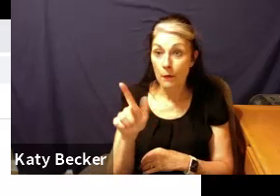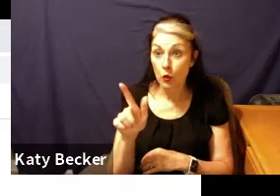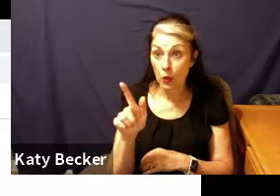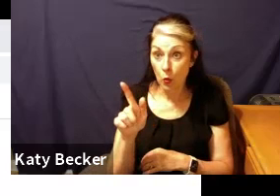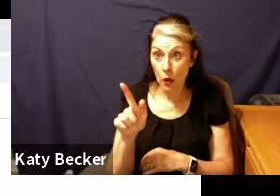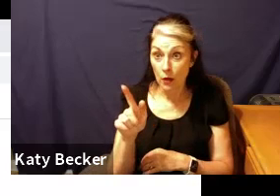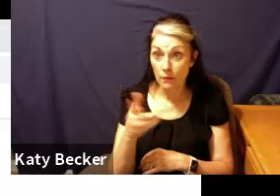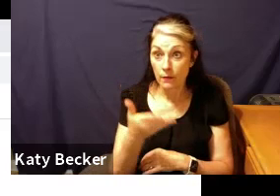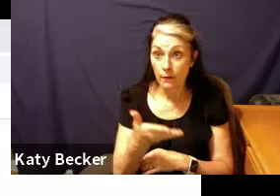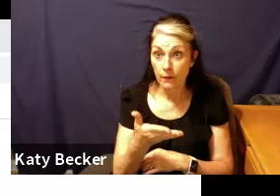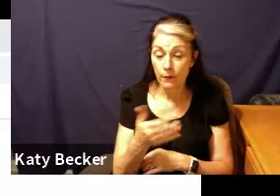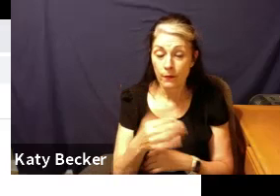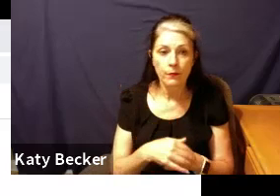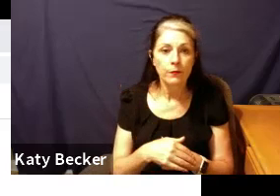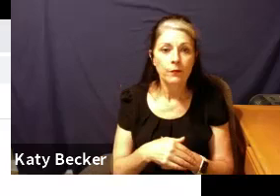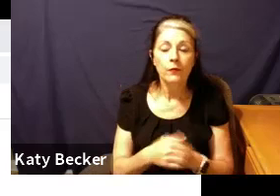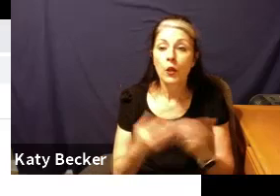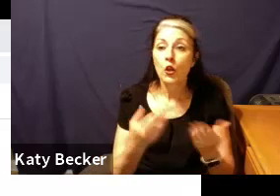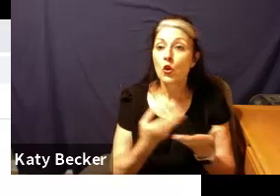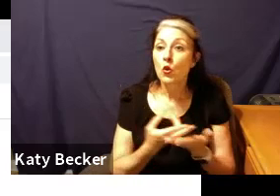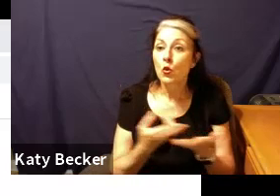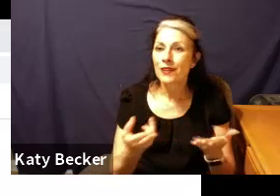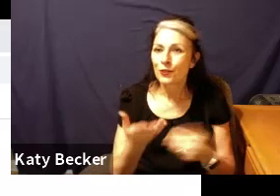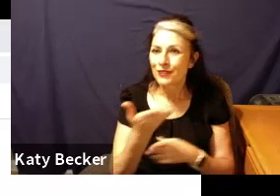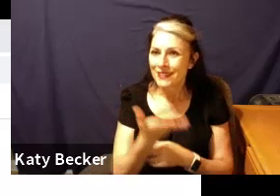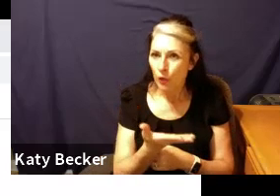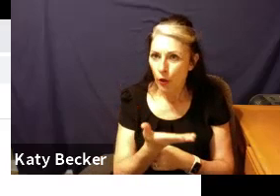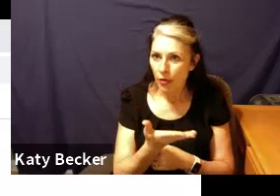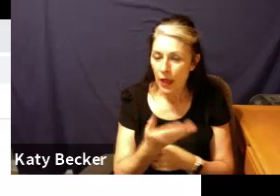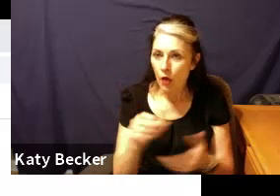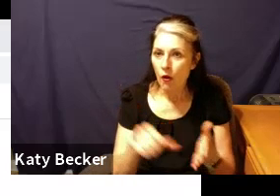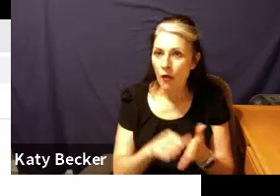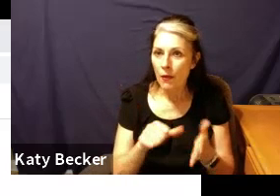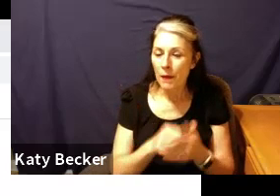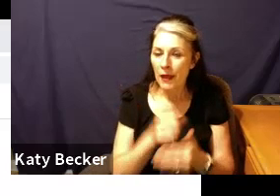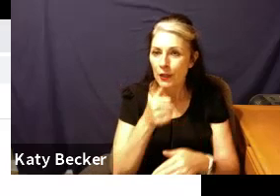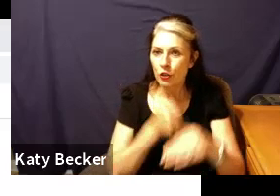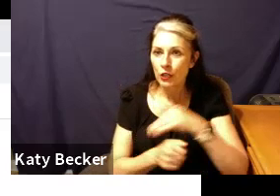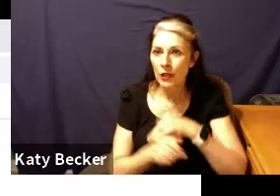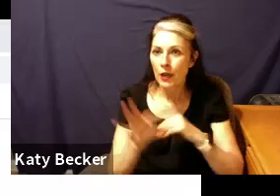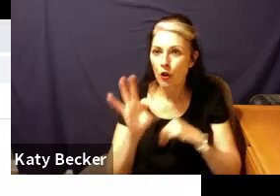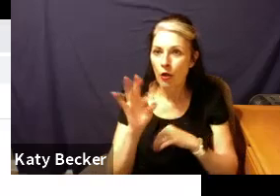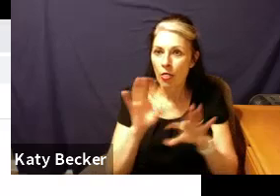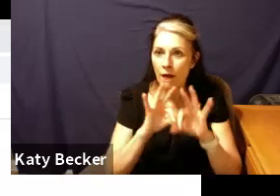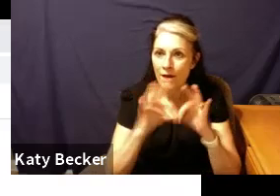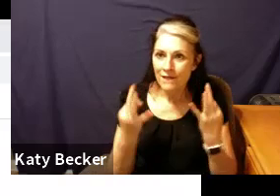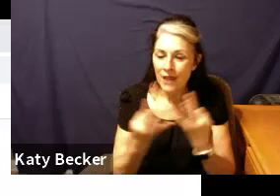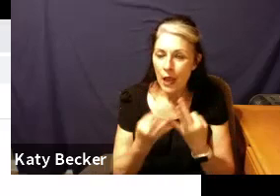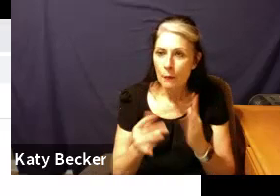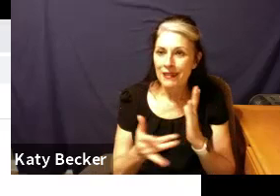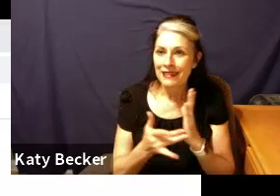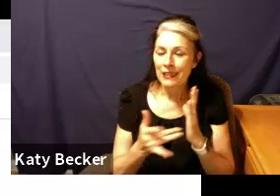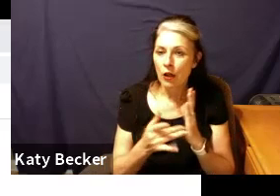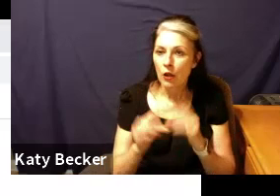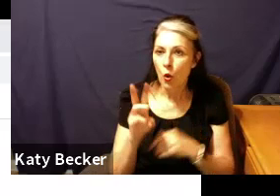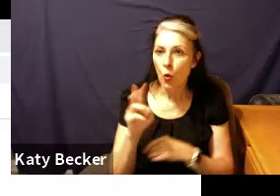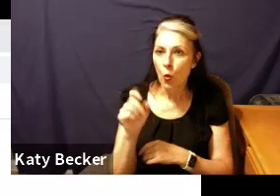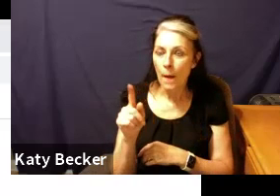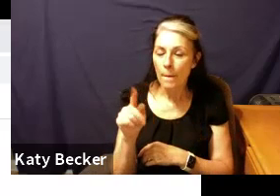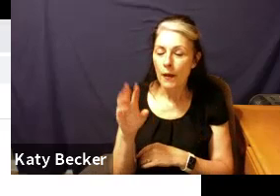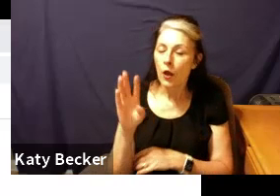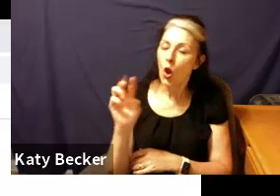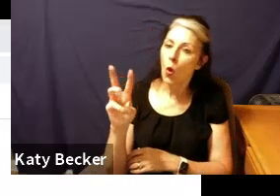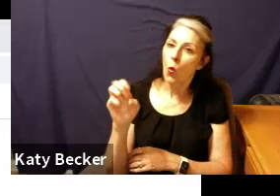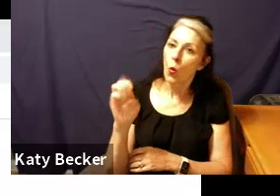bit.ly/RUSD-FAM21, the resources are on that page. They are under the Family Technology Webinars